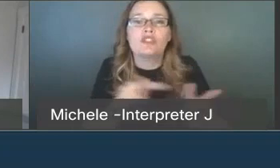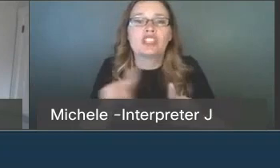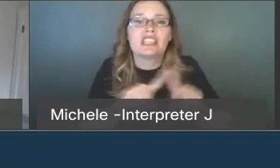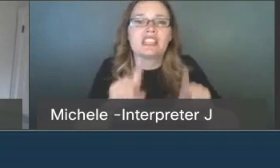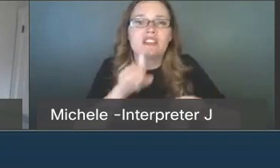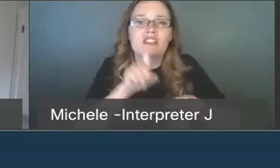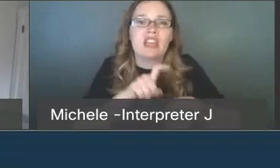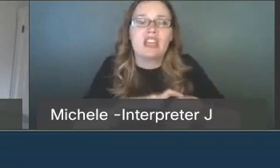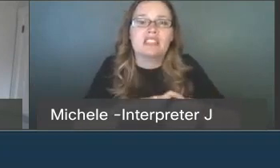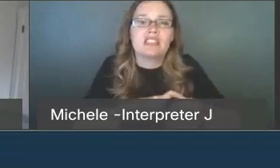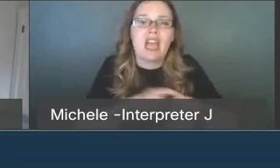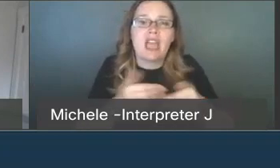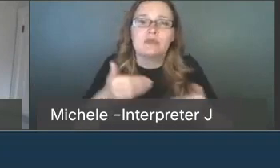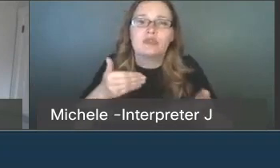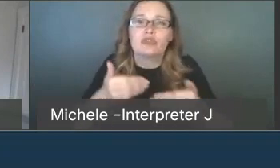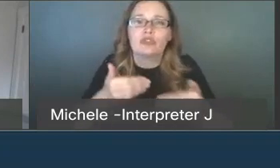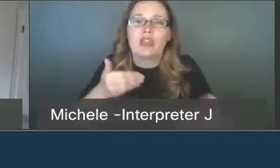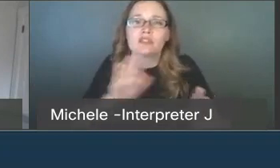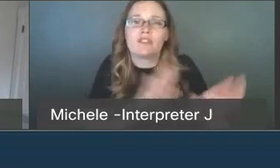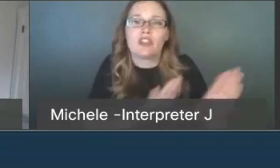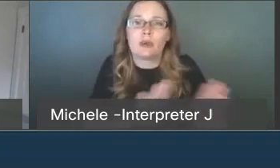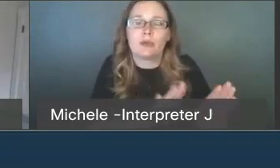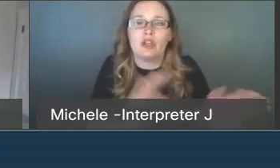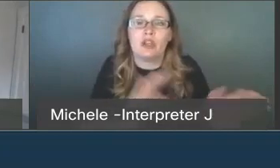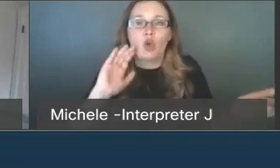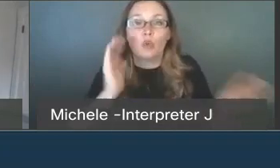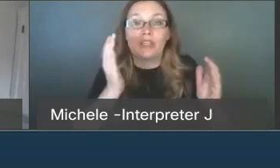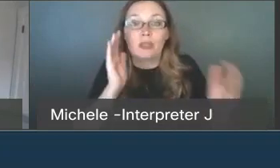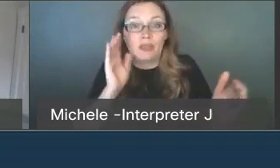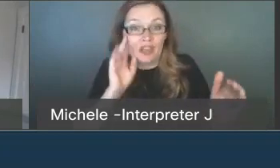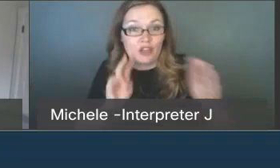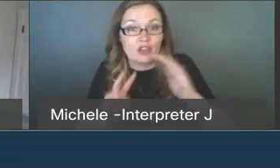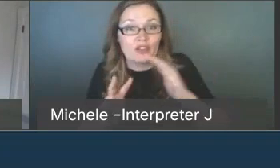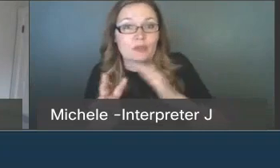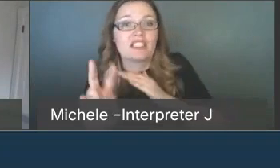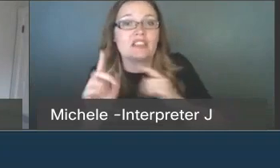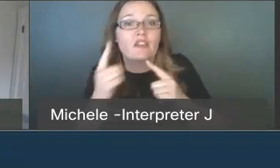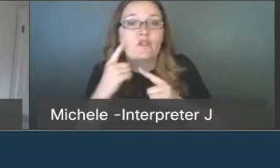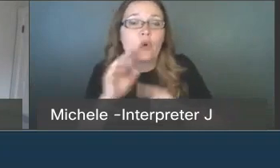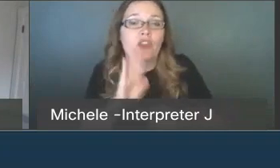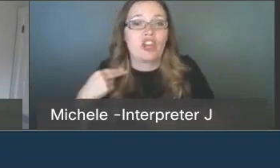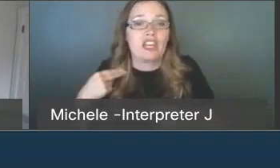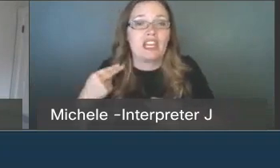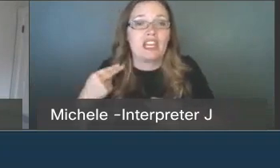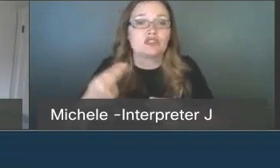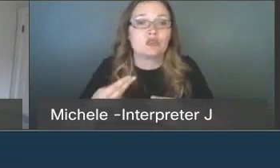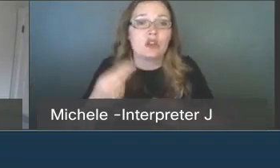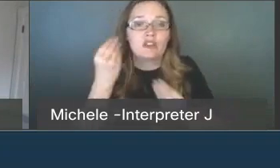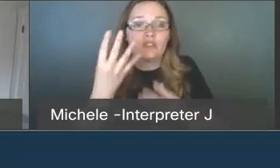their behaviors, and we actually compared the predictive validity of their historical information to the proximal